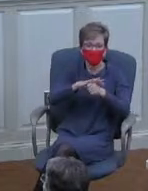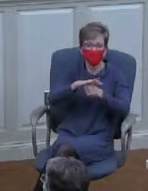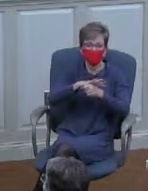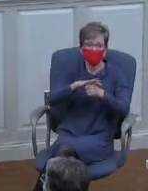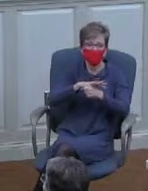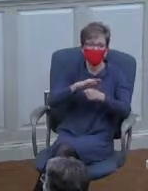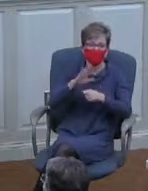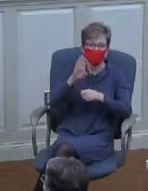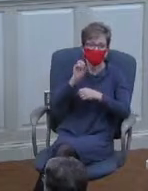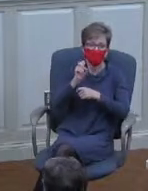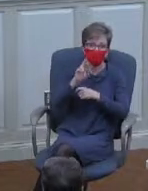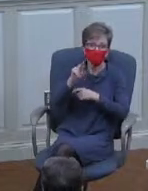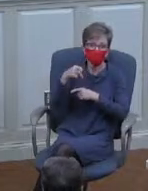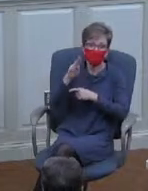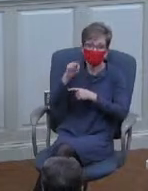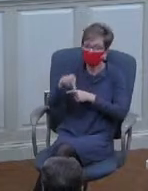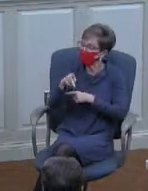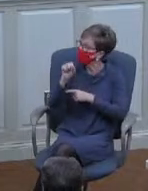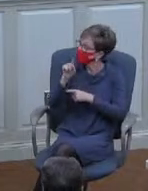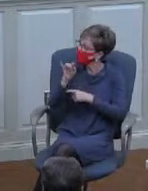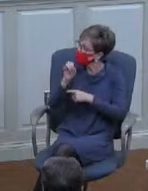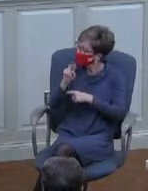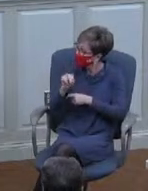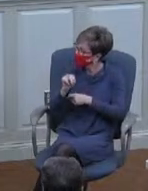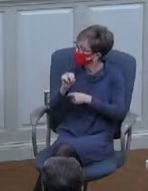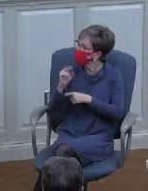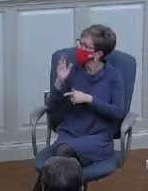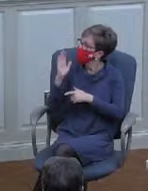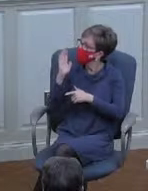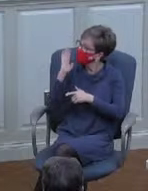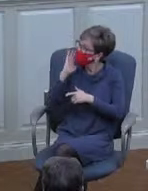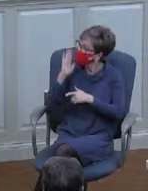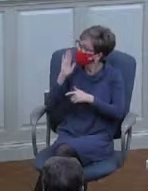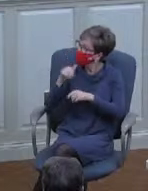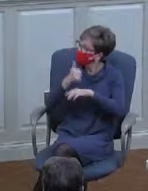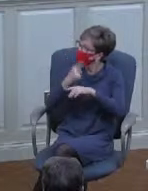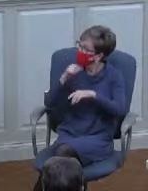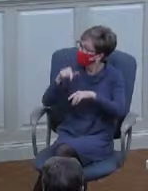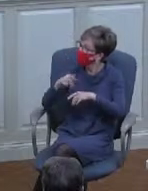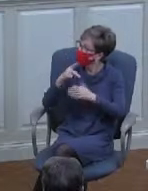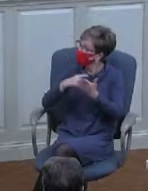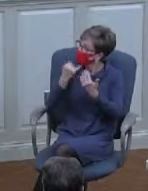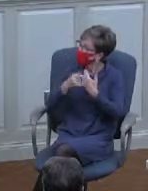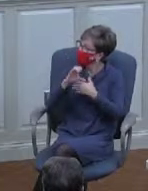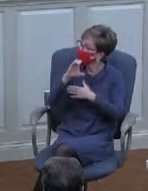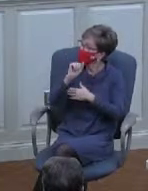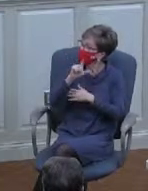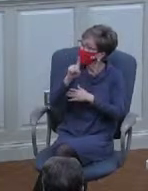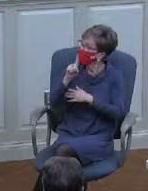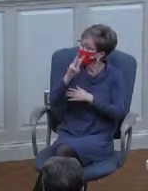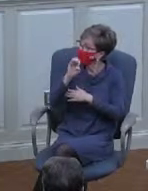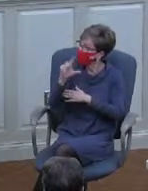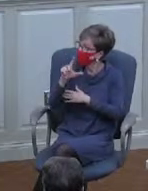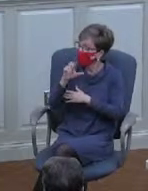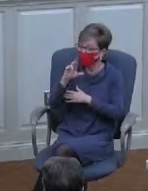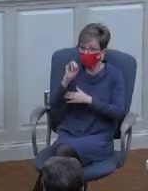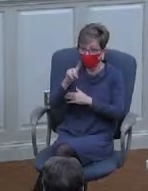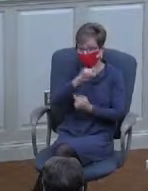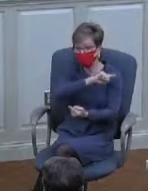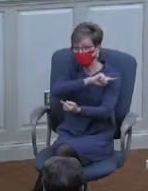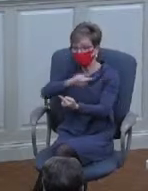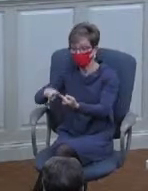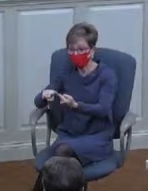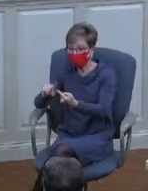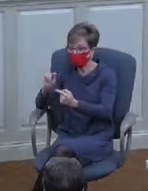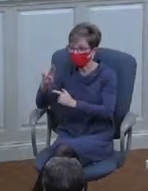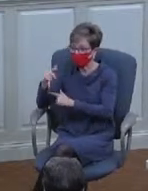the booster pump station, this holds true for this particular project. This is Caldwell Road to Tuggle Road. So you heard me just